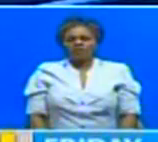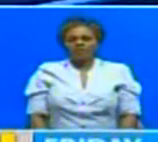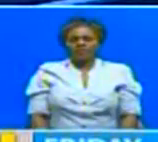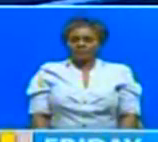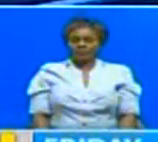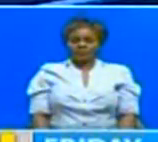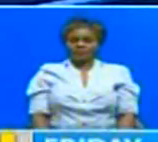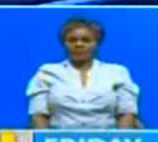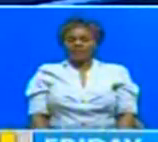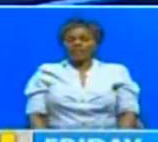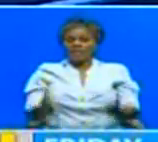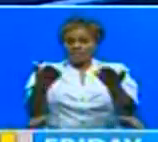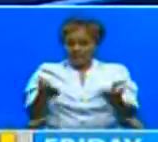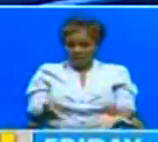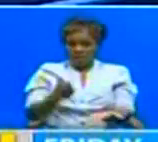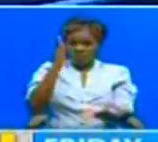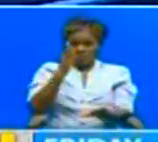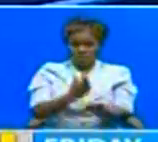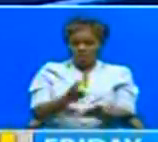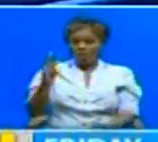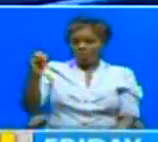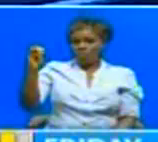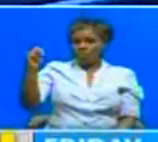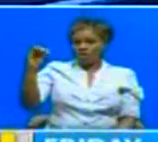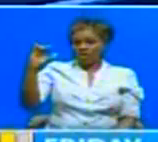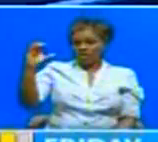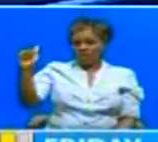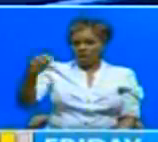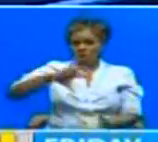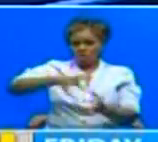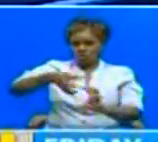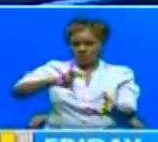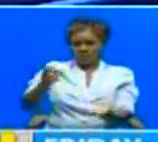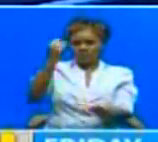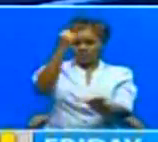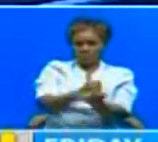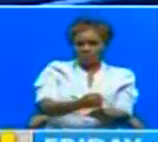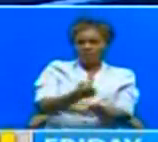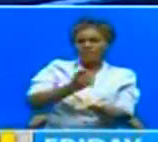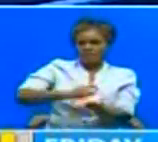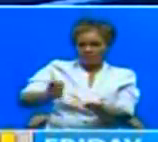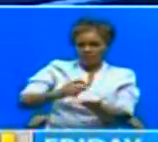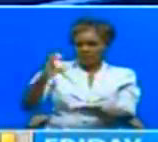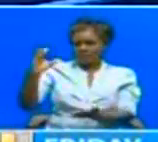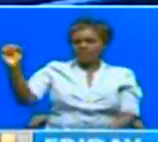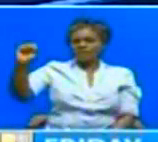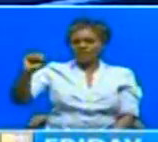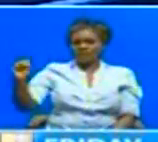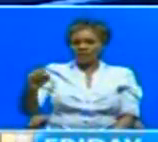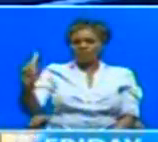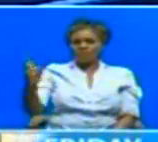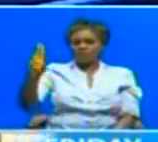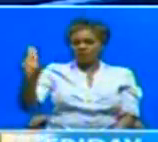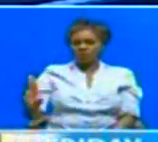Now, it has emerged that Dr. Monica Juma would automatically have been appointed secretary to the cabinet by